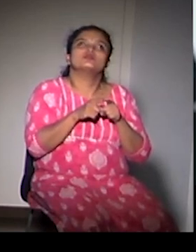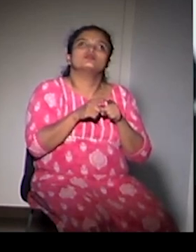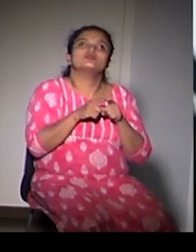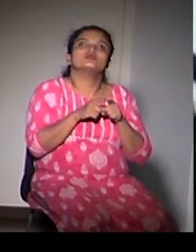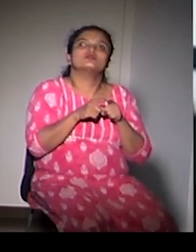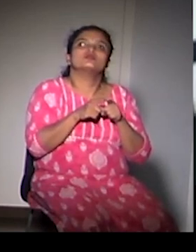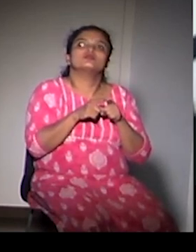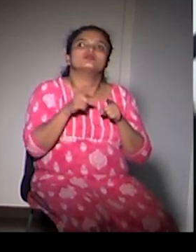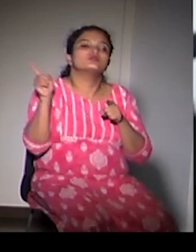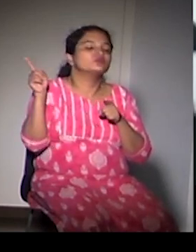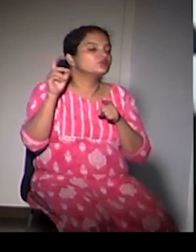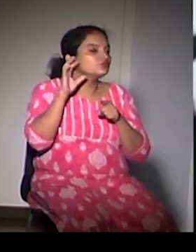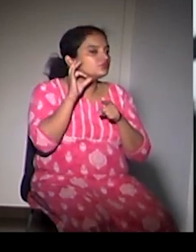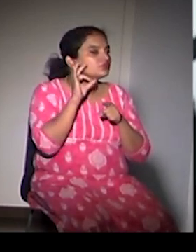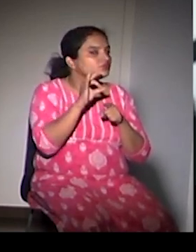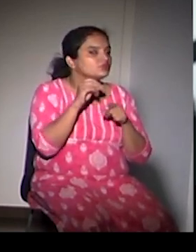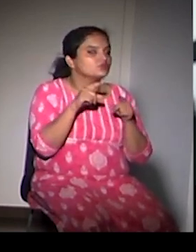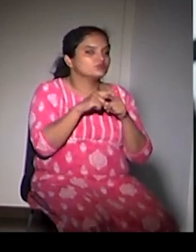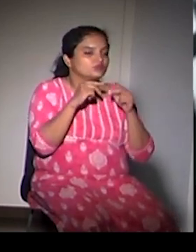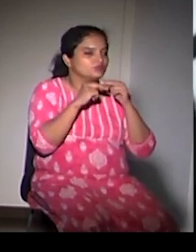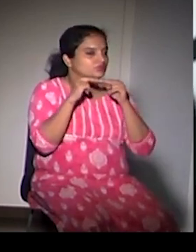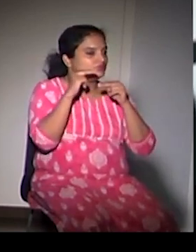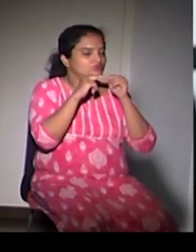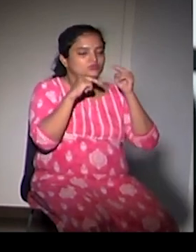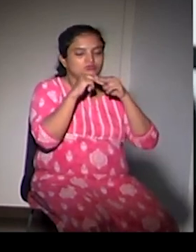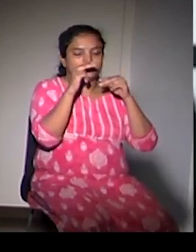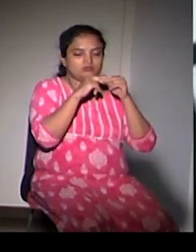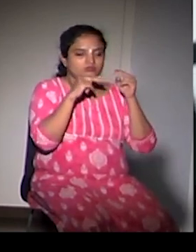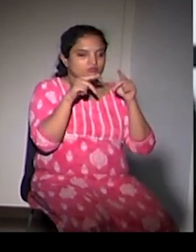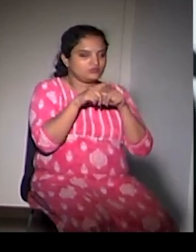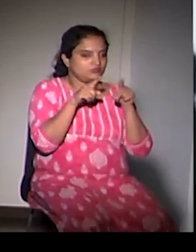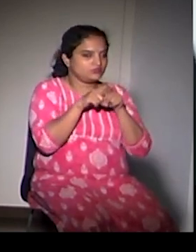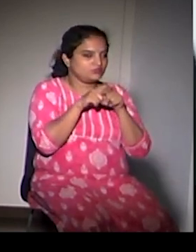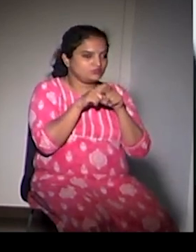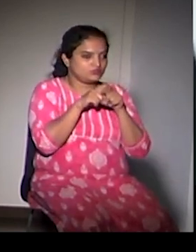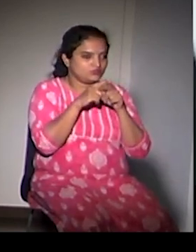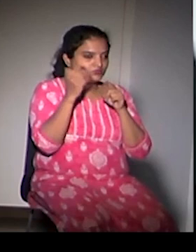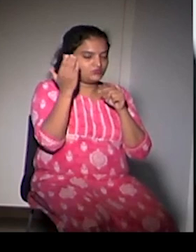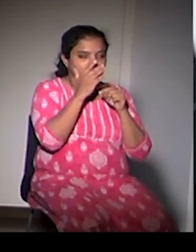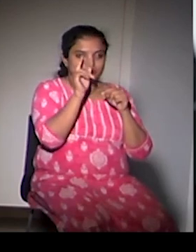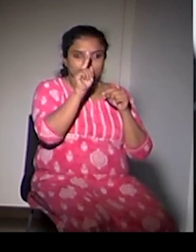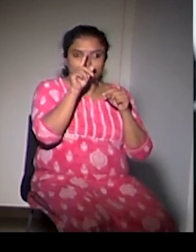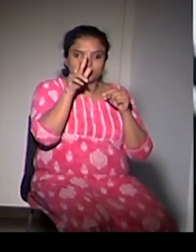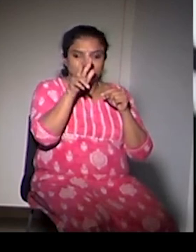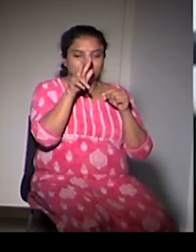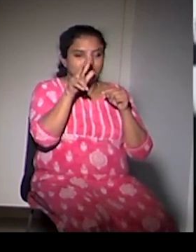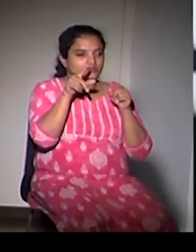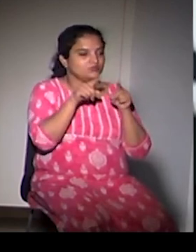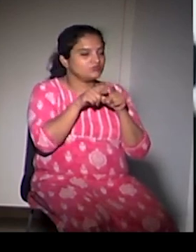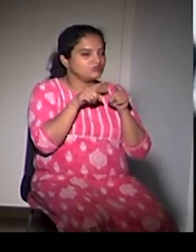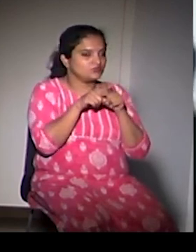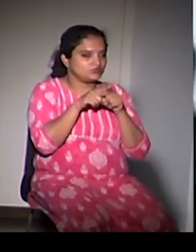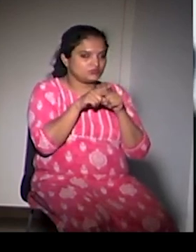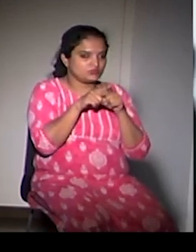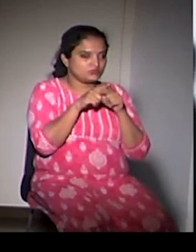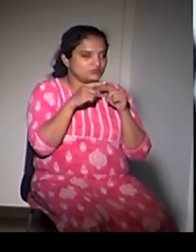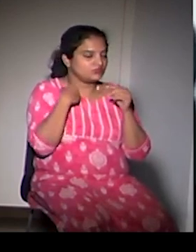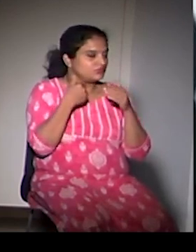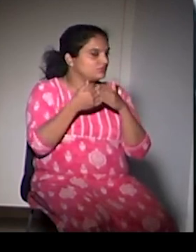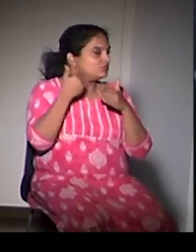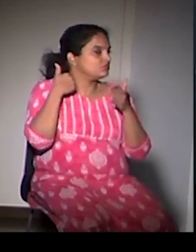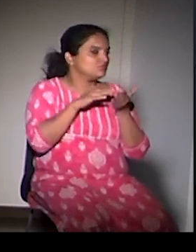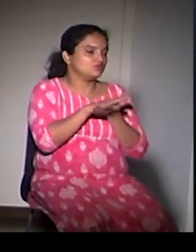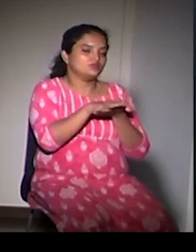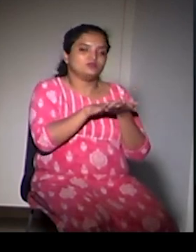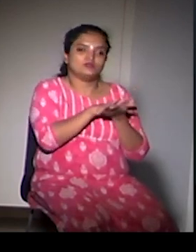it's good that these two buildings, we know that the tiles are 18th century, but a lot of the earlier monuments, of course, the